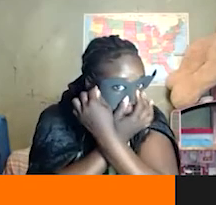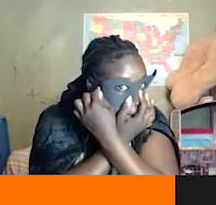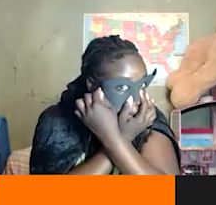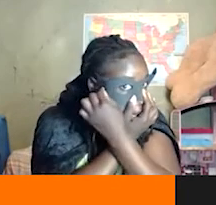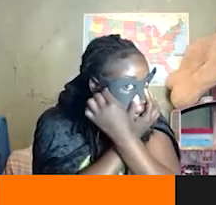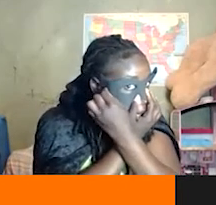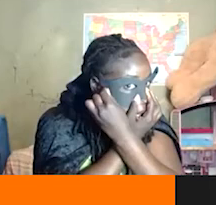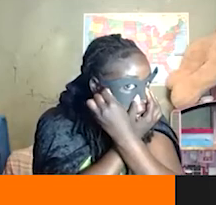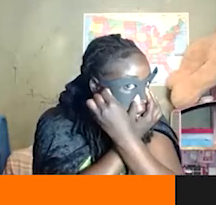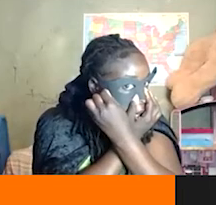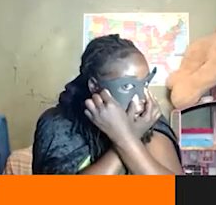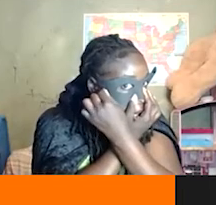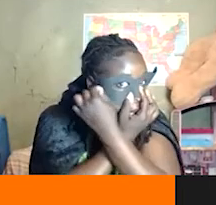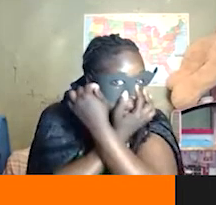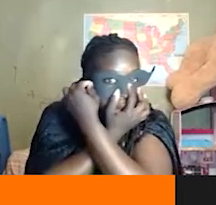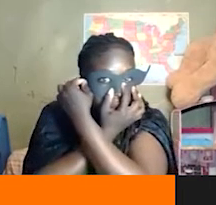All right.